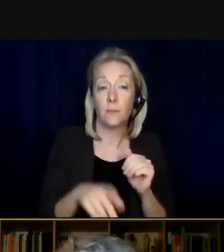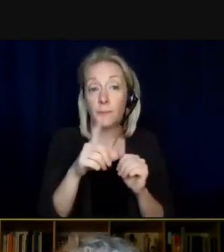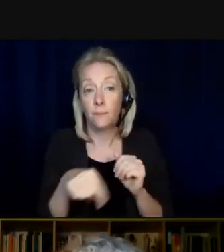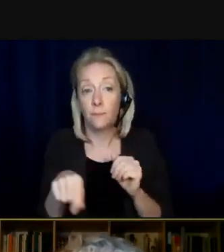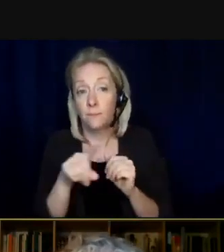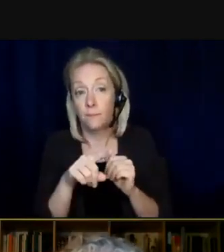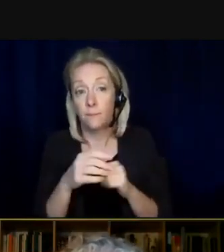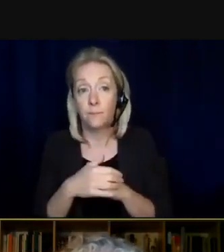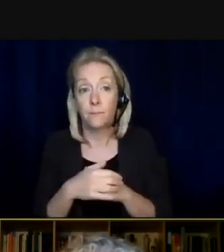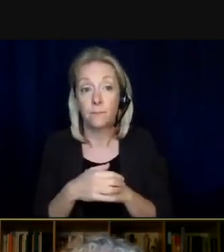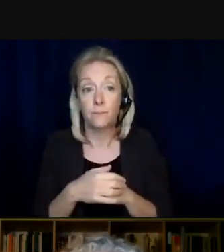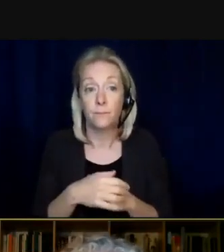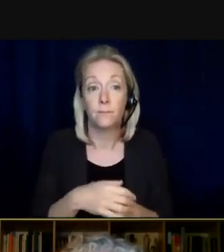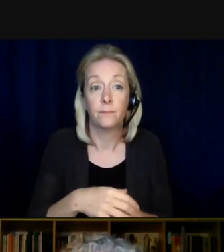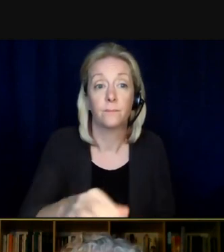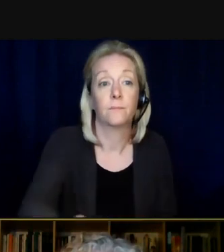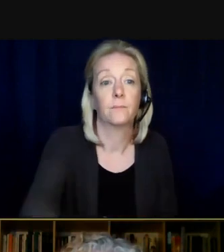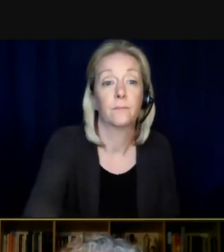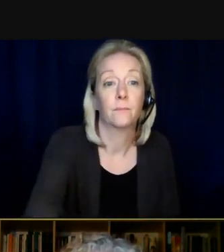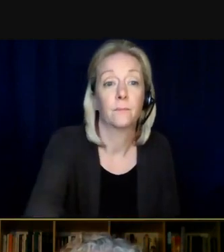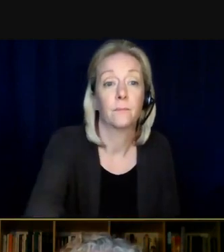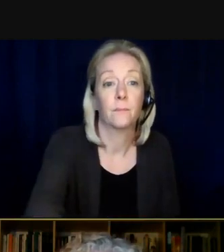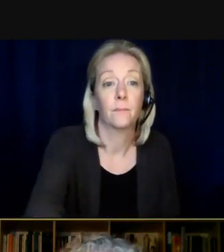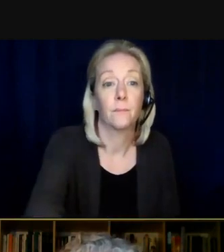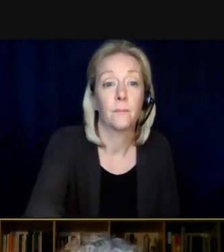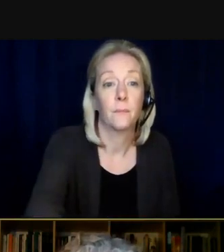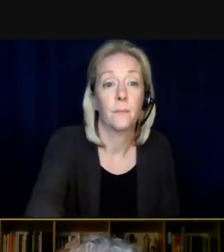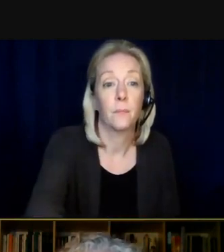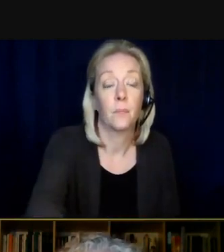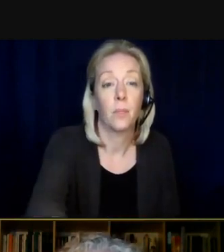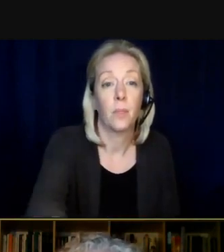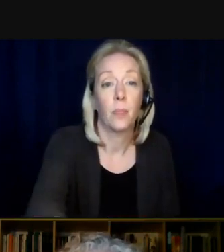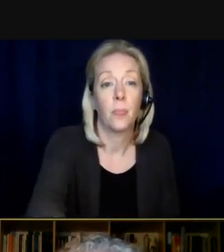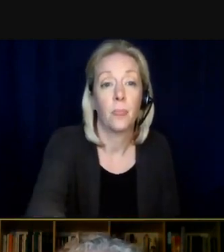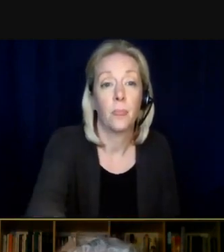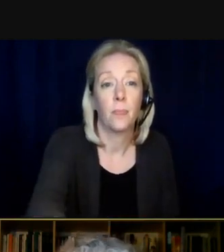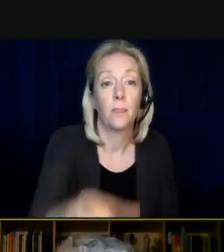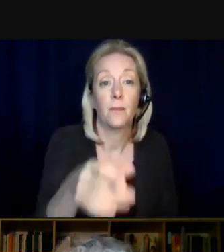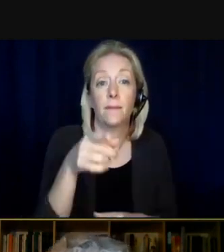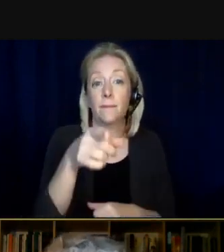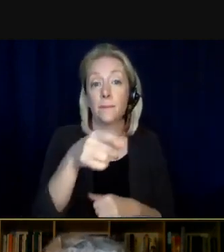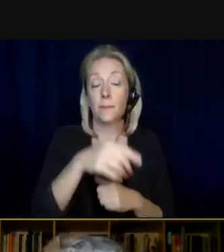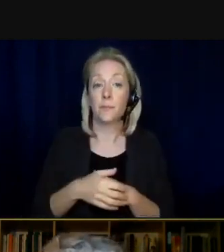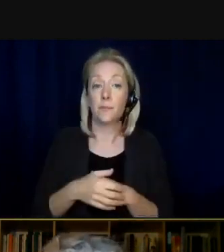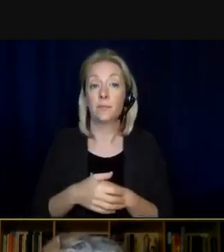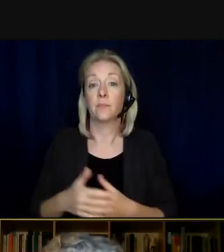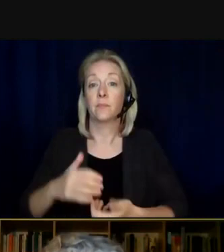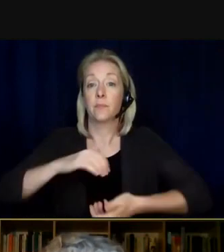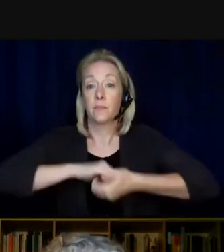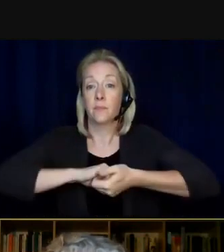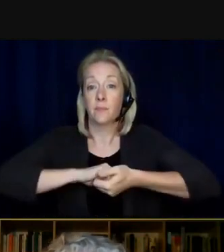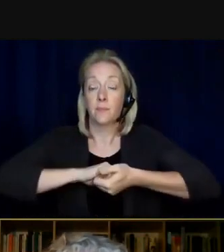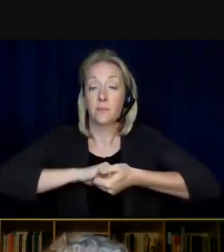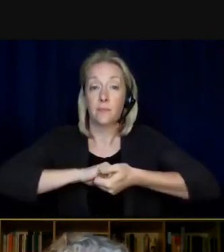work similarly. In the Tomados de la Mano, which means hand in hand